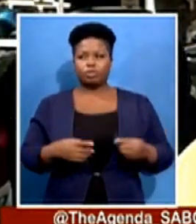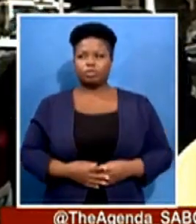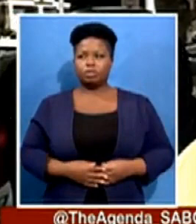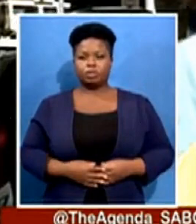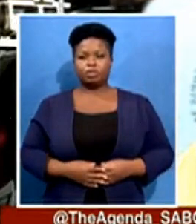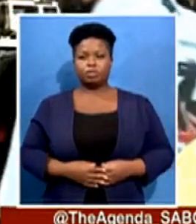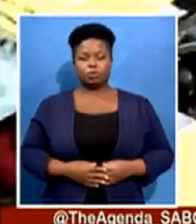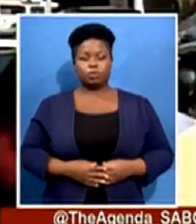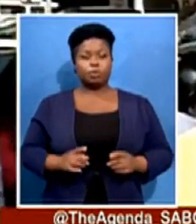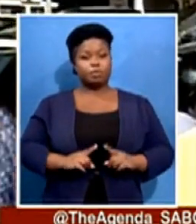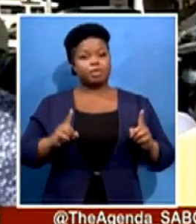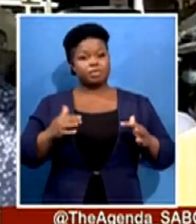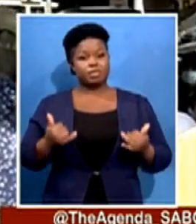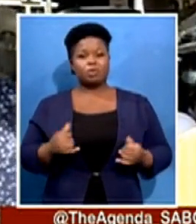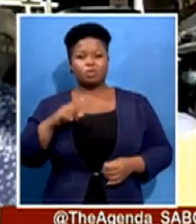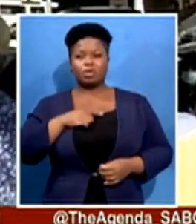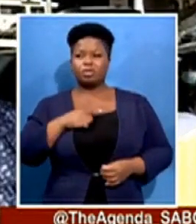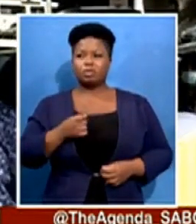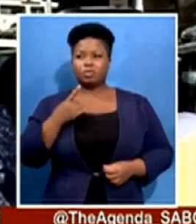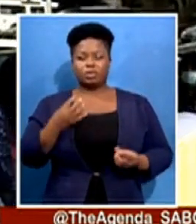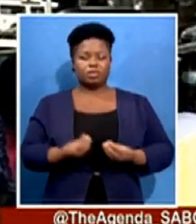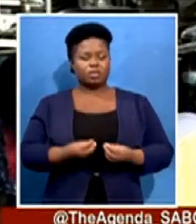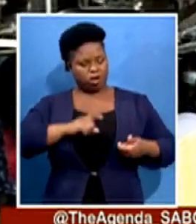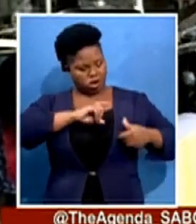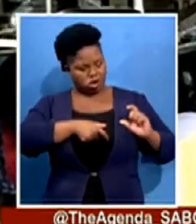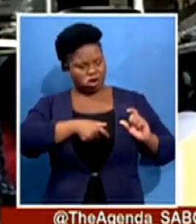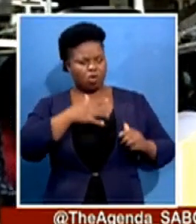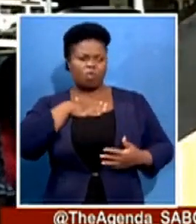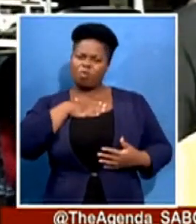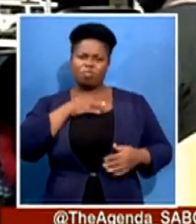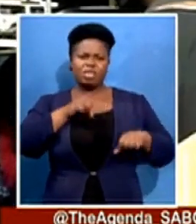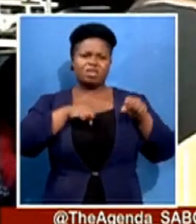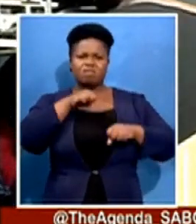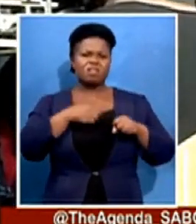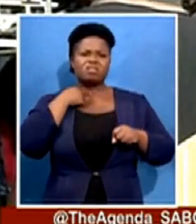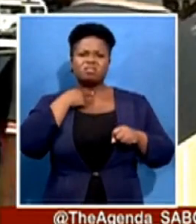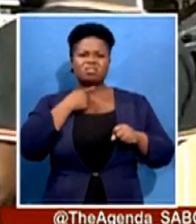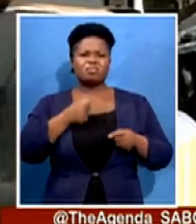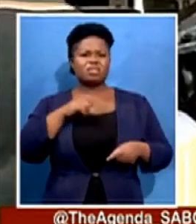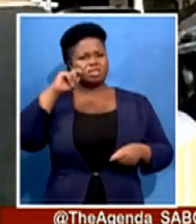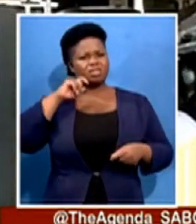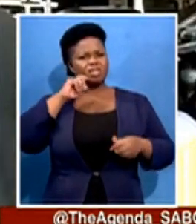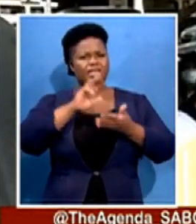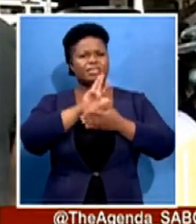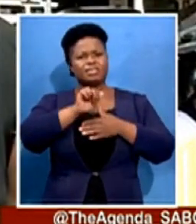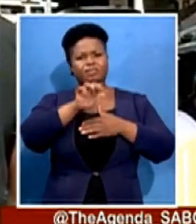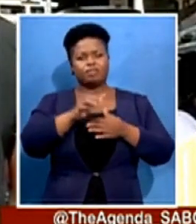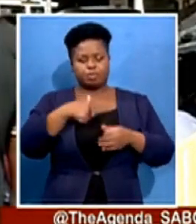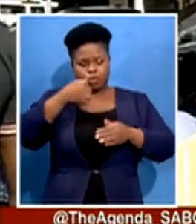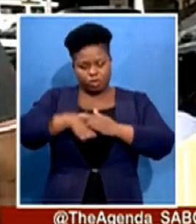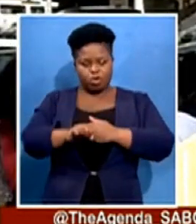one thing that broke my heart. I was 7 at the time, 1965. I was born in 1958. So